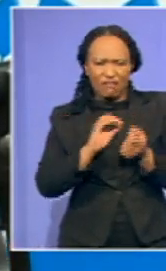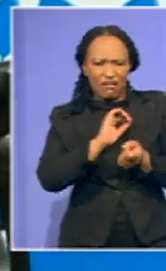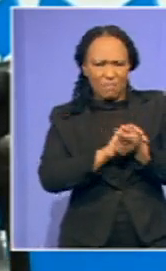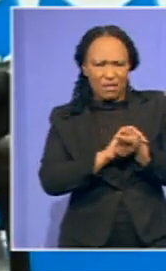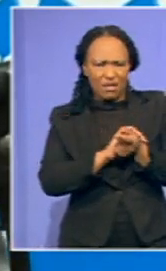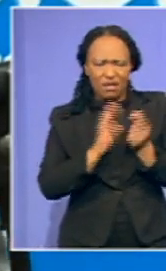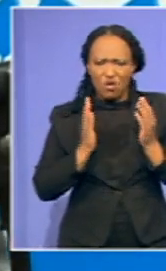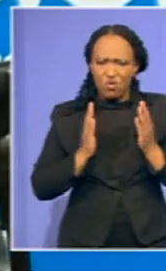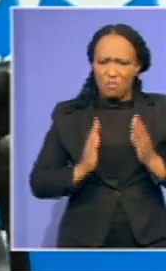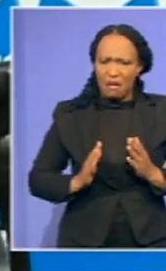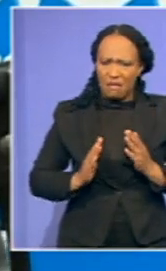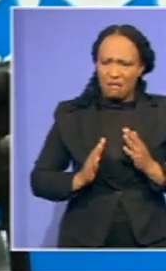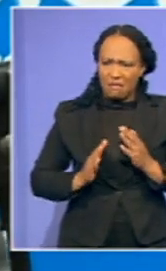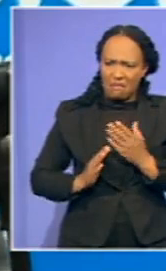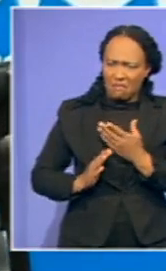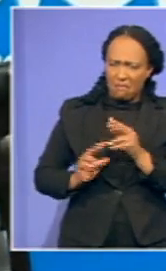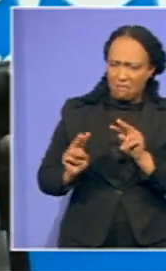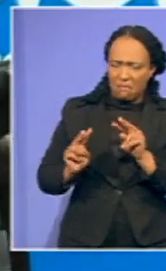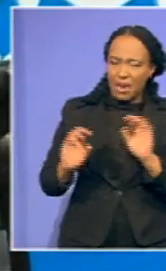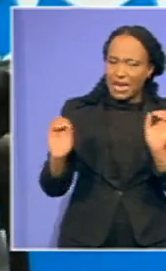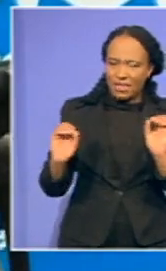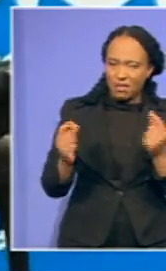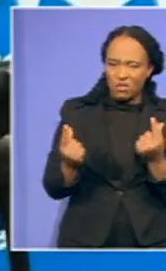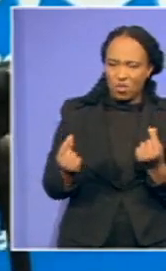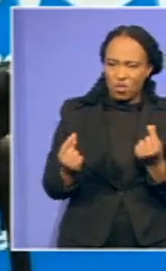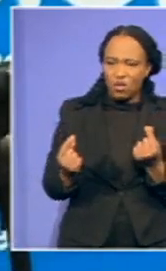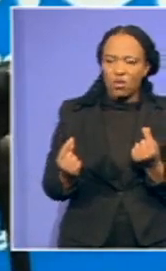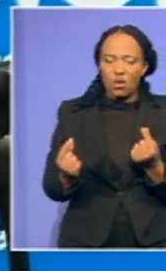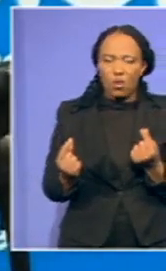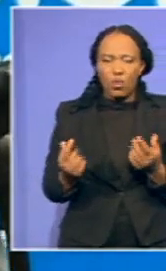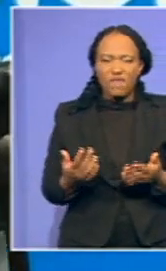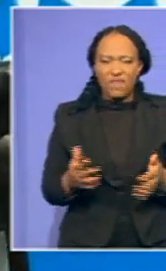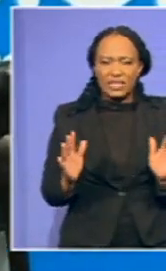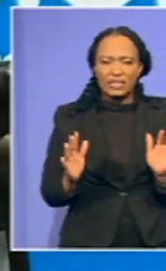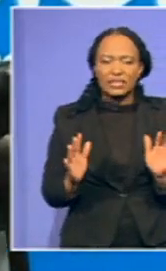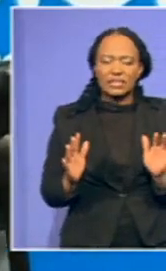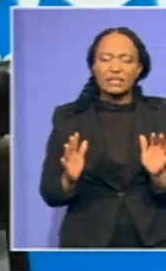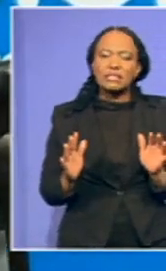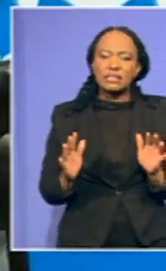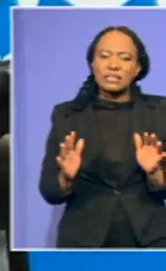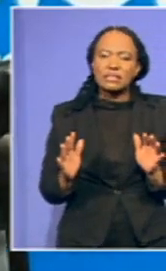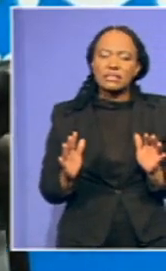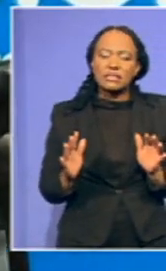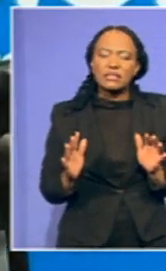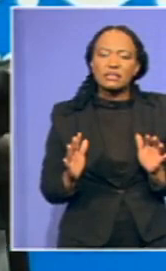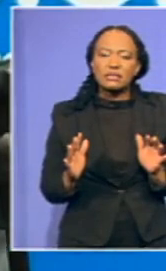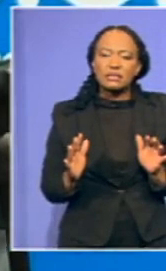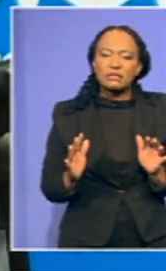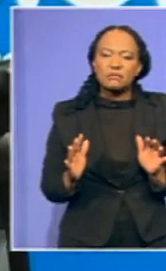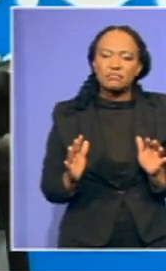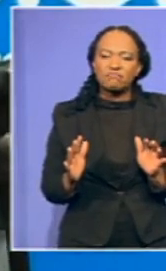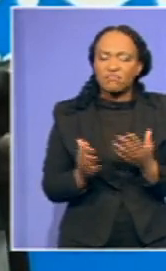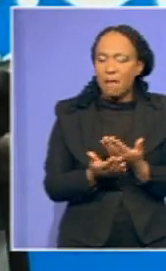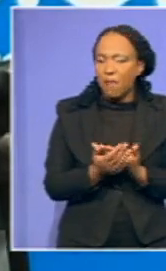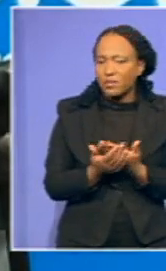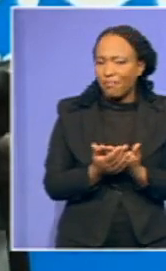quick to understand that maybe nothing is being done. We have looked at how possible it is to maybe create